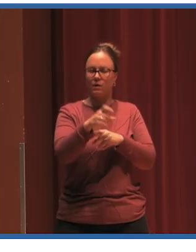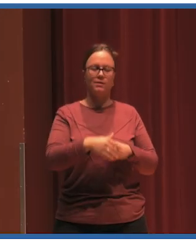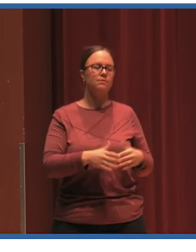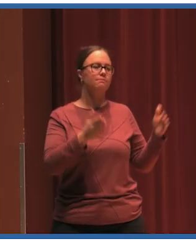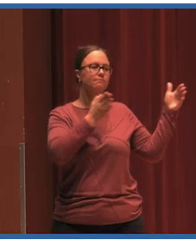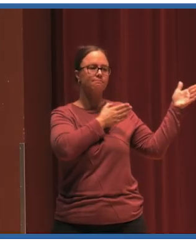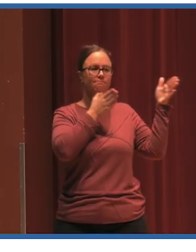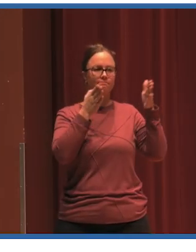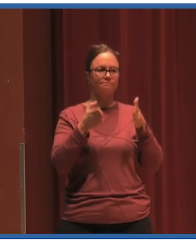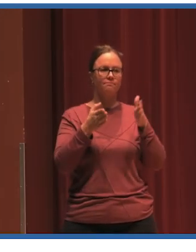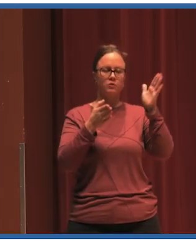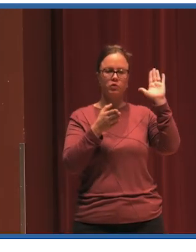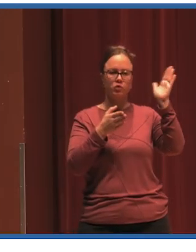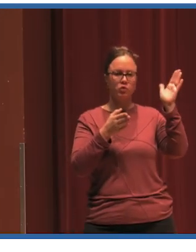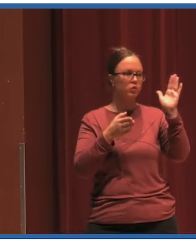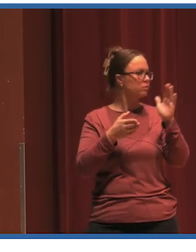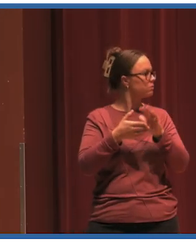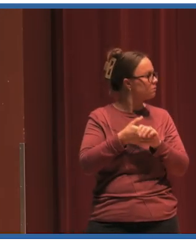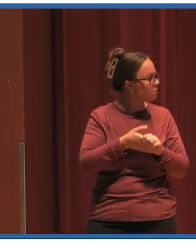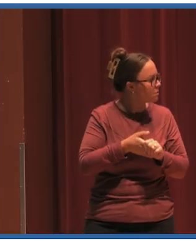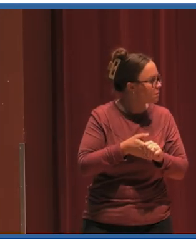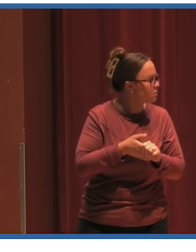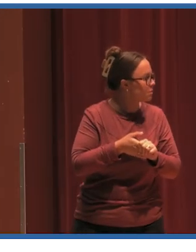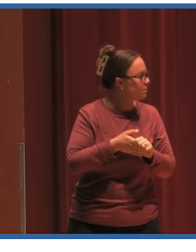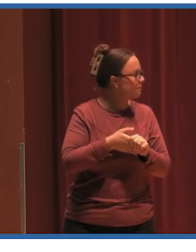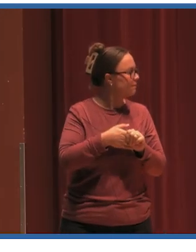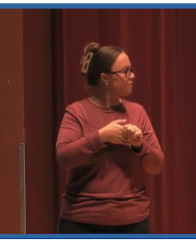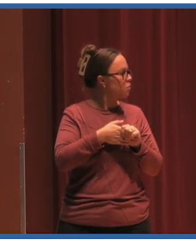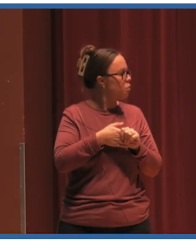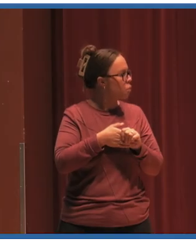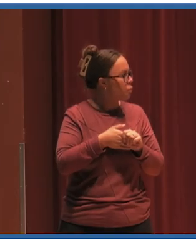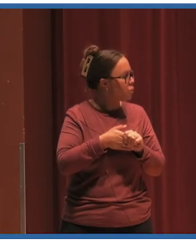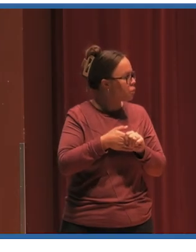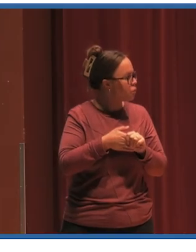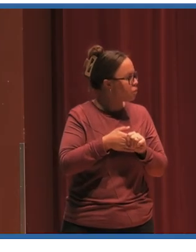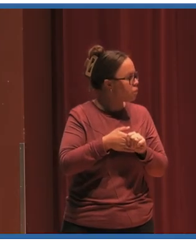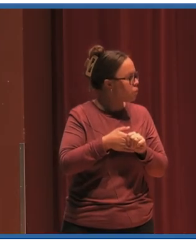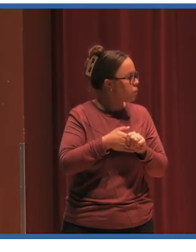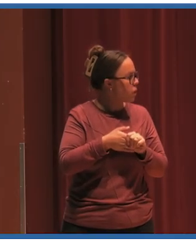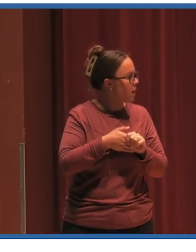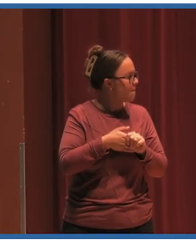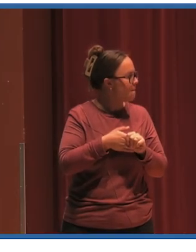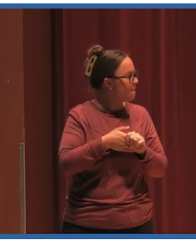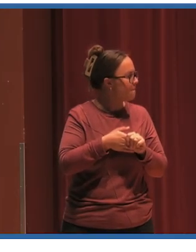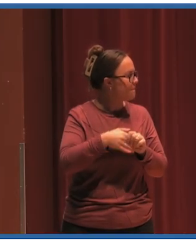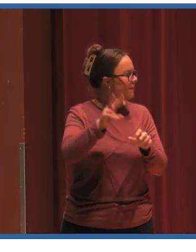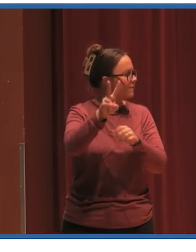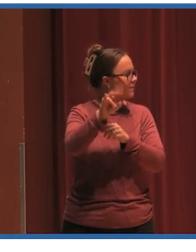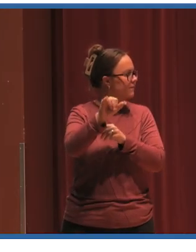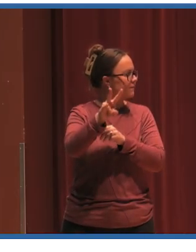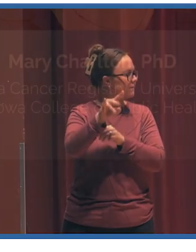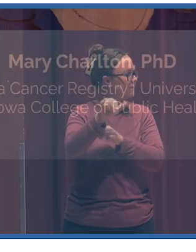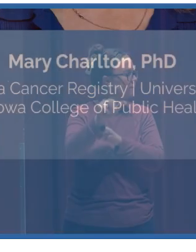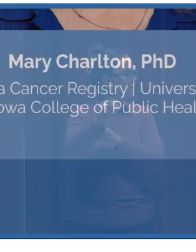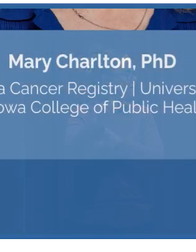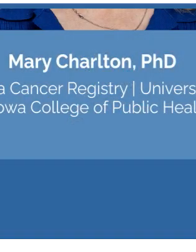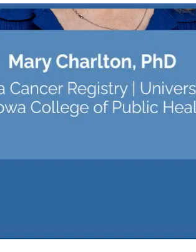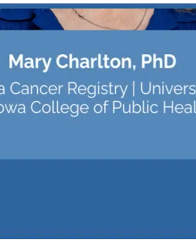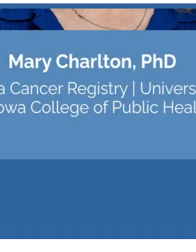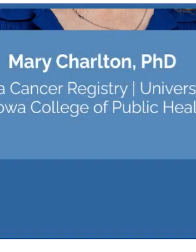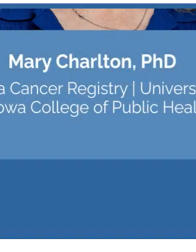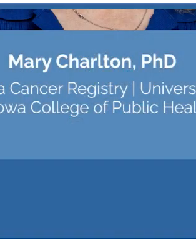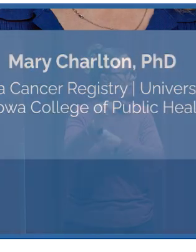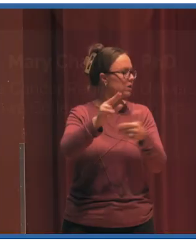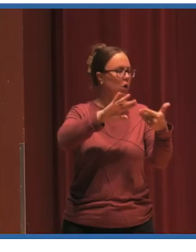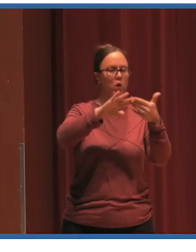we're joined by Reverend Vivian Bryson, the Community Engagement Officer for Black Women for Healthy Living.